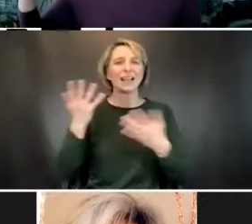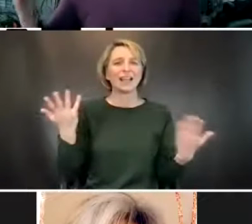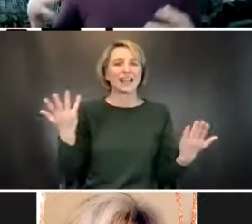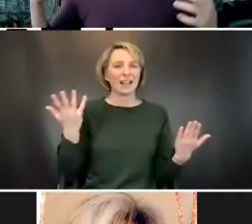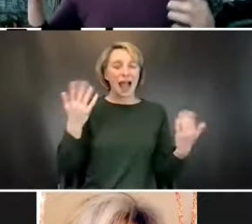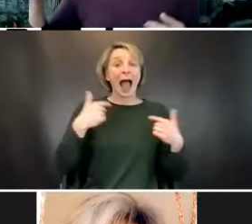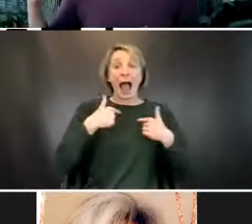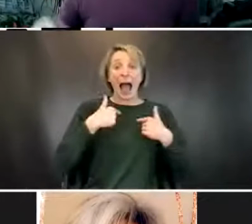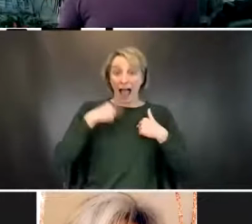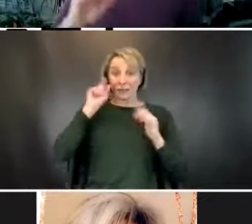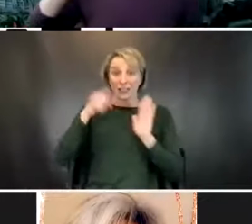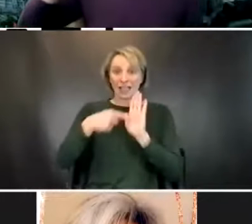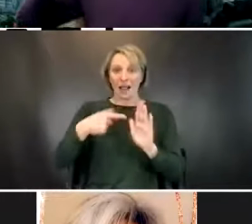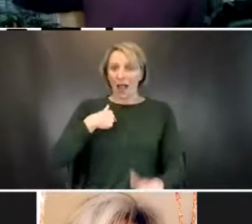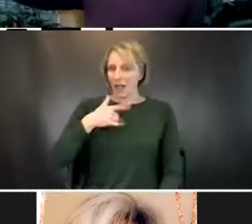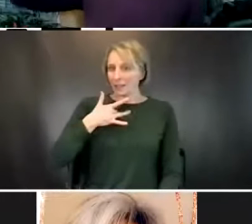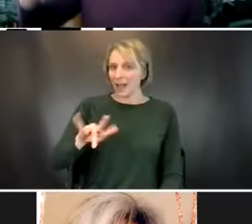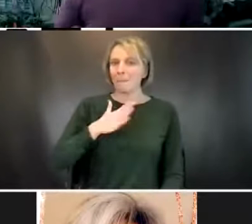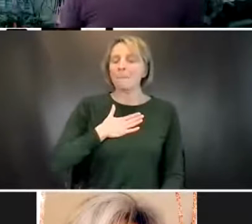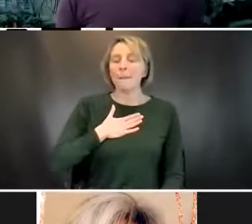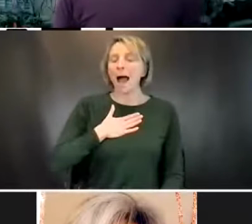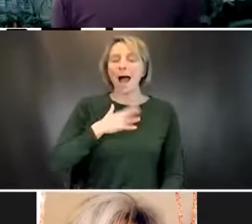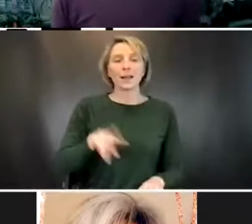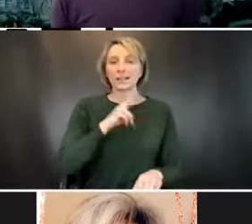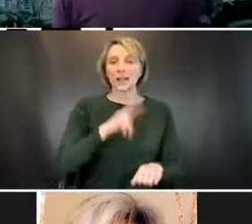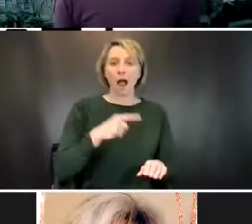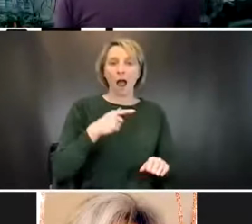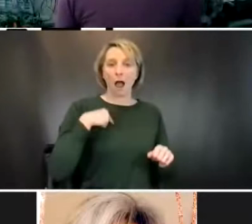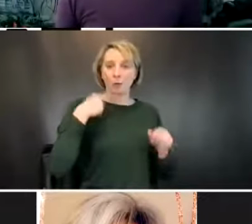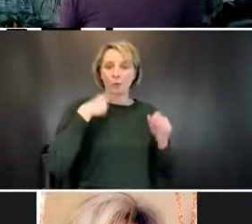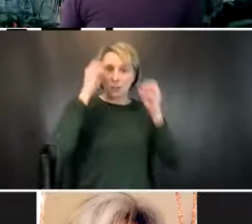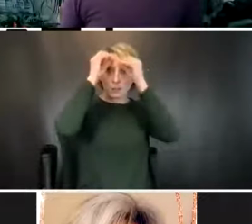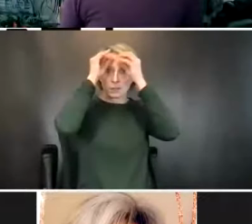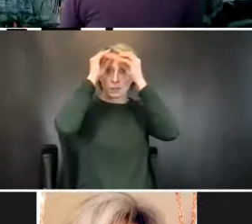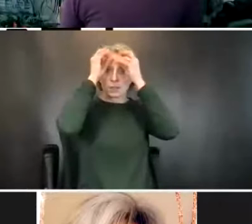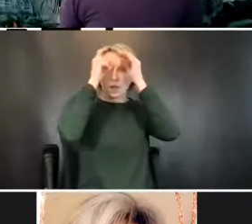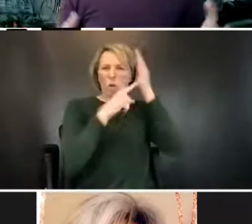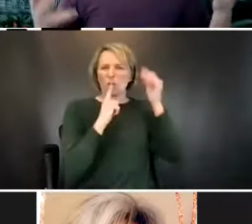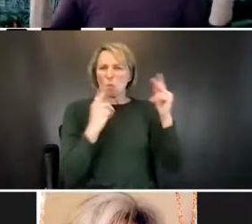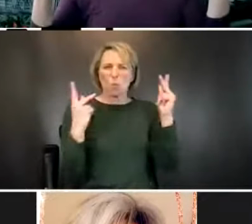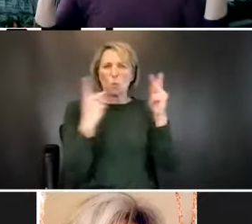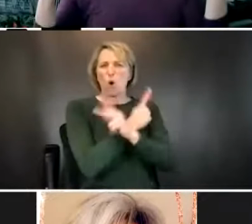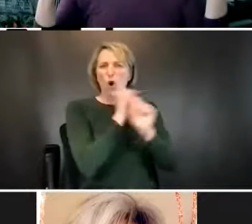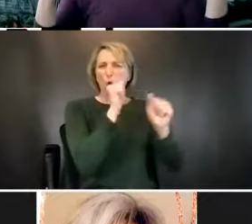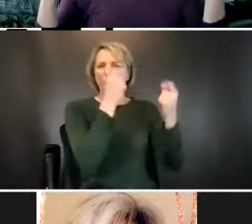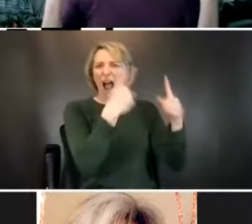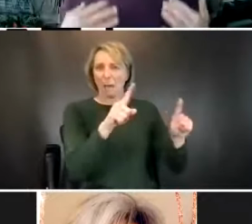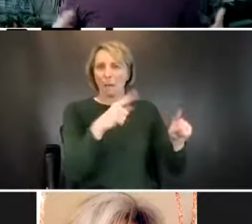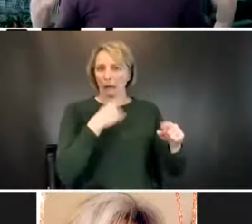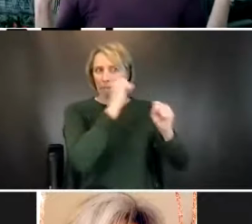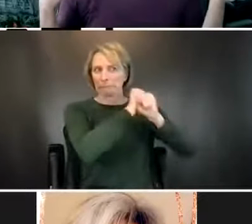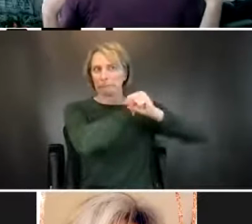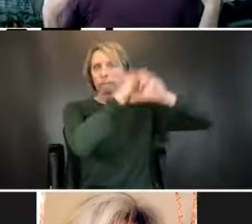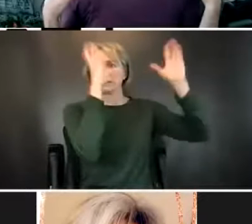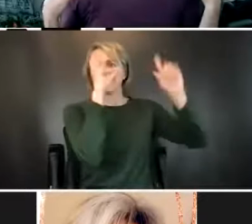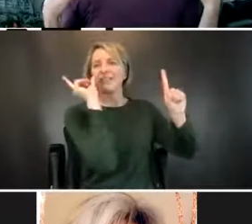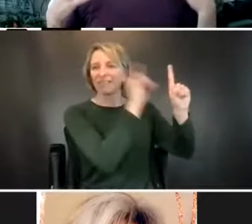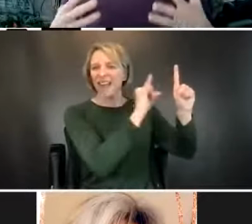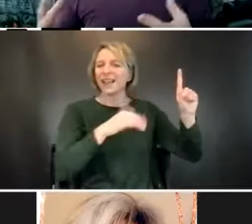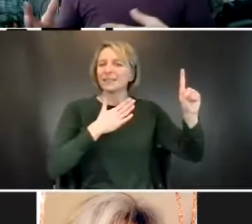catastrophizer. I'll go to worst case scenario right off the bat. I have to notice that